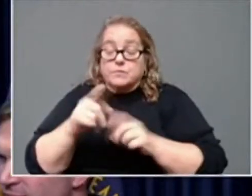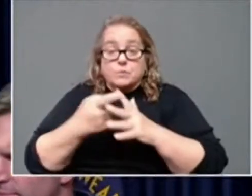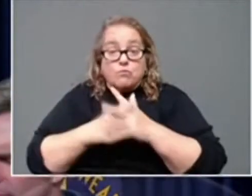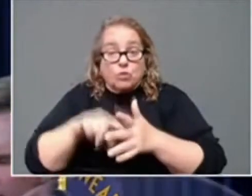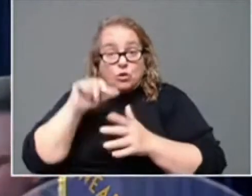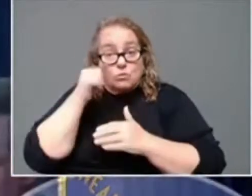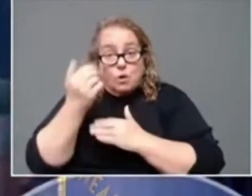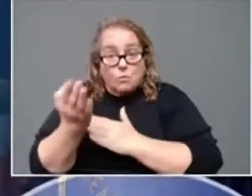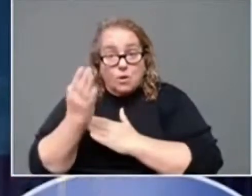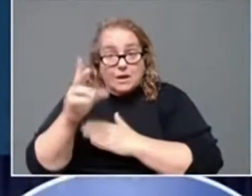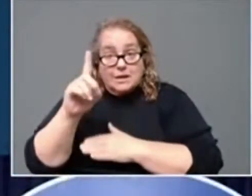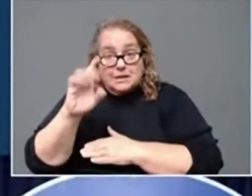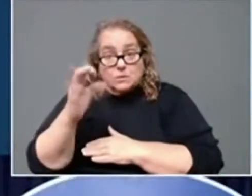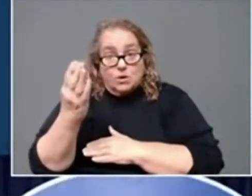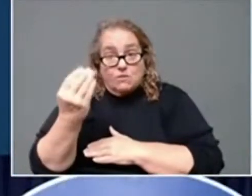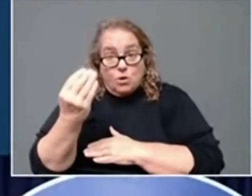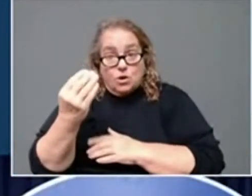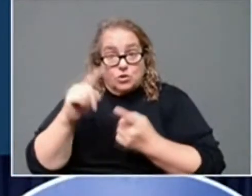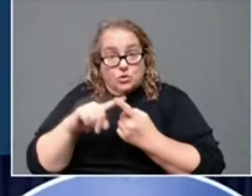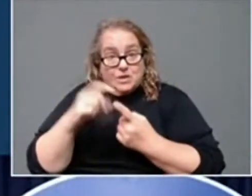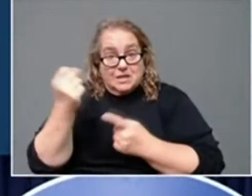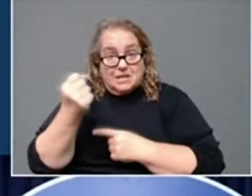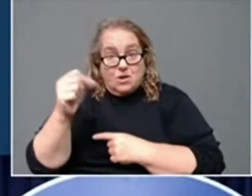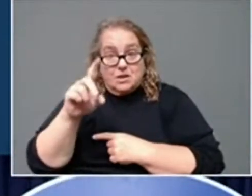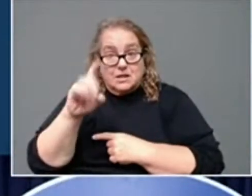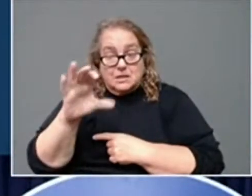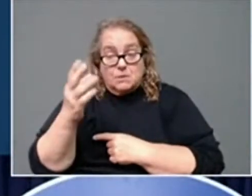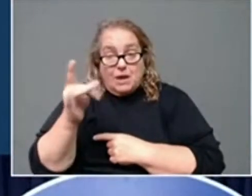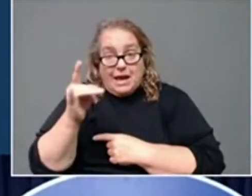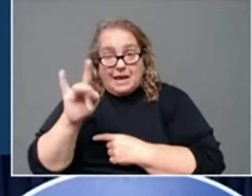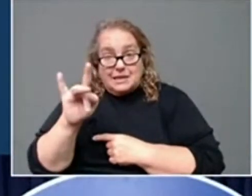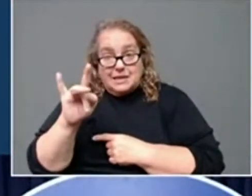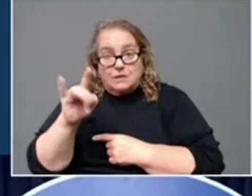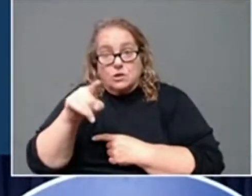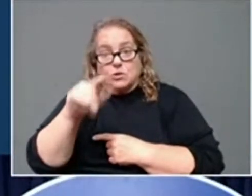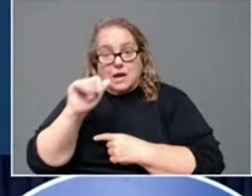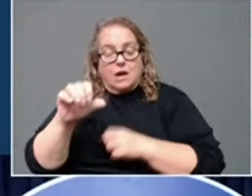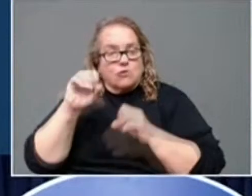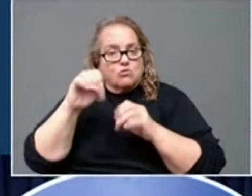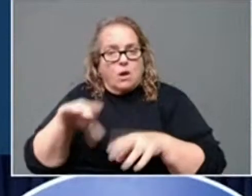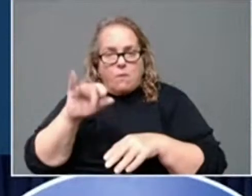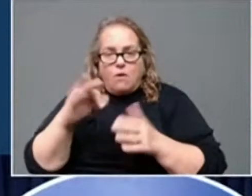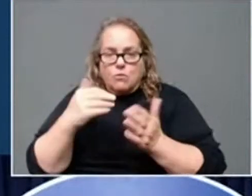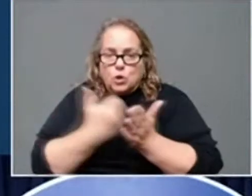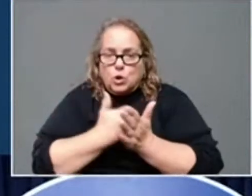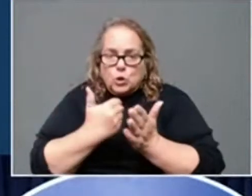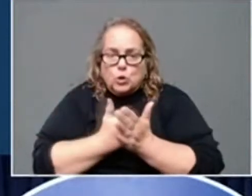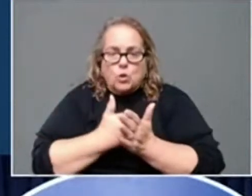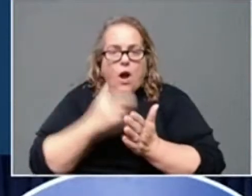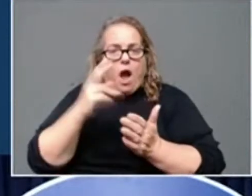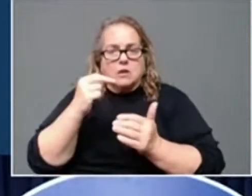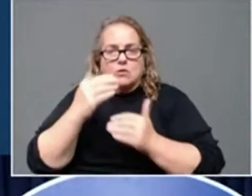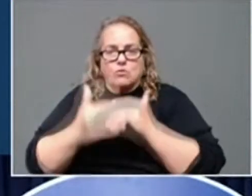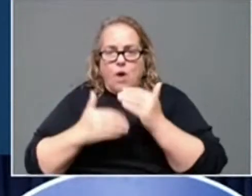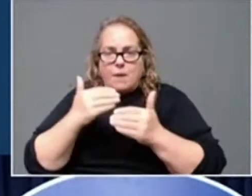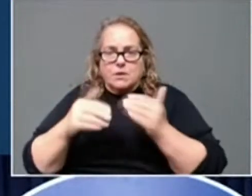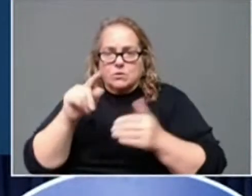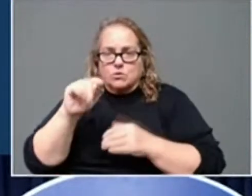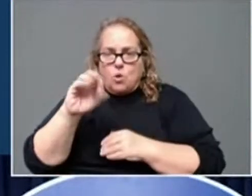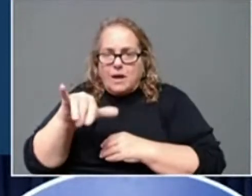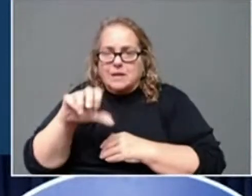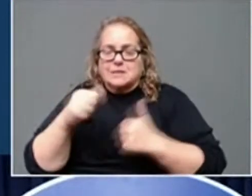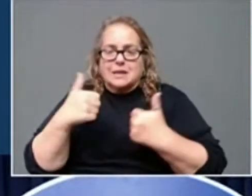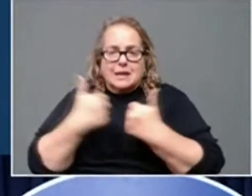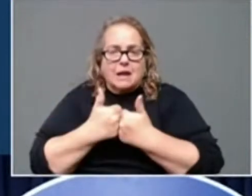December 14th, through Saturday, December 18th, you can drop off new, unwrapped toys, games, books,